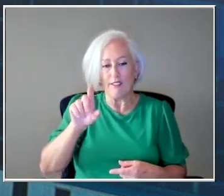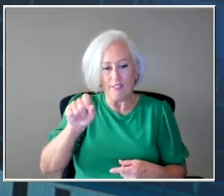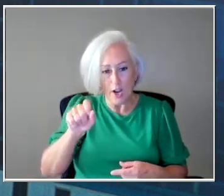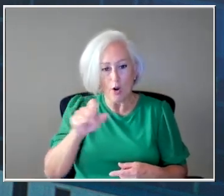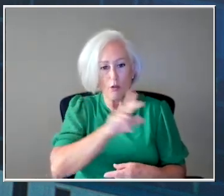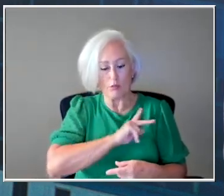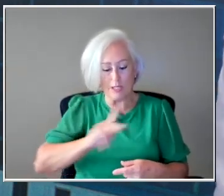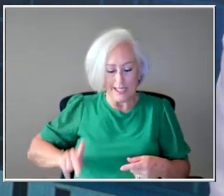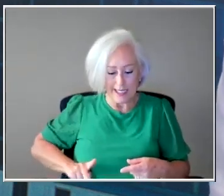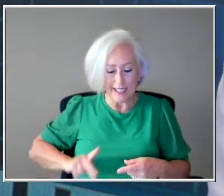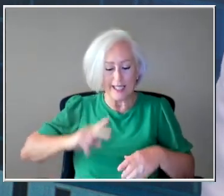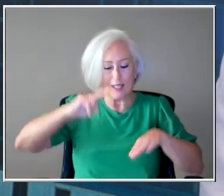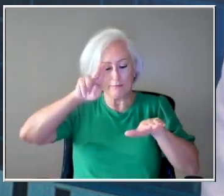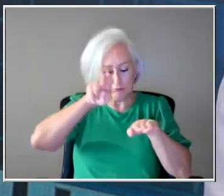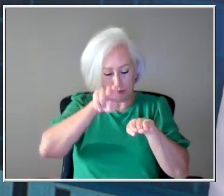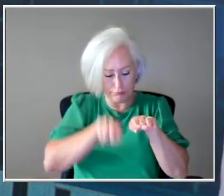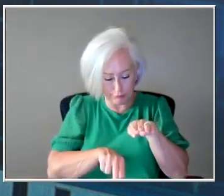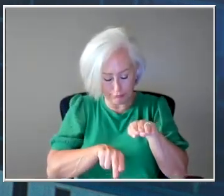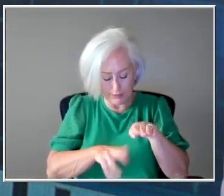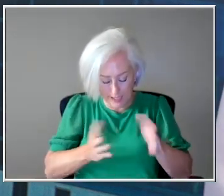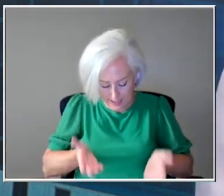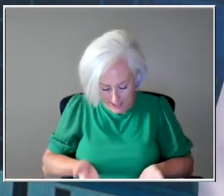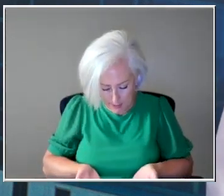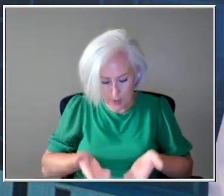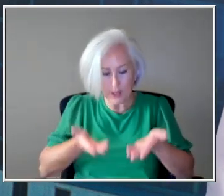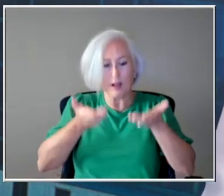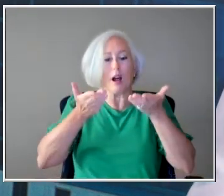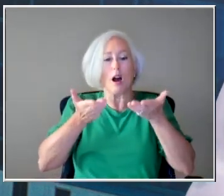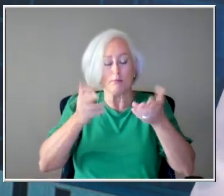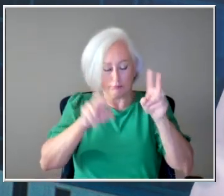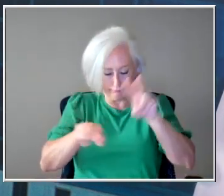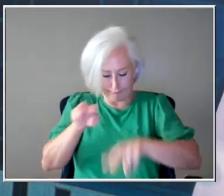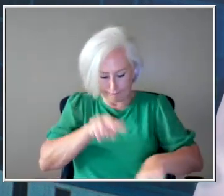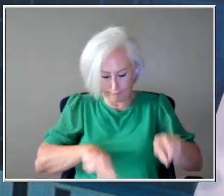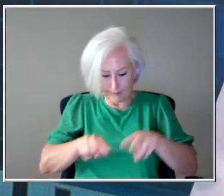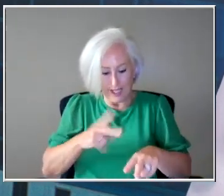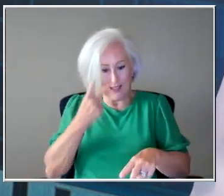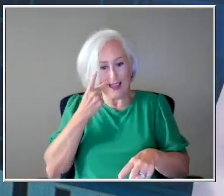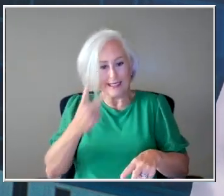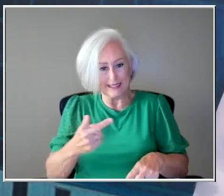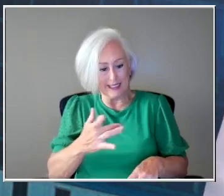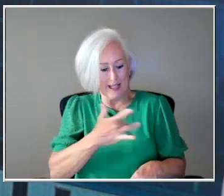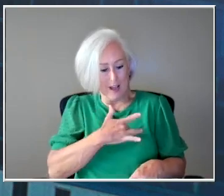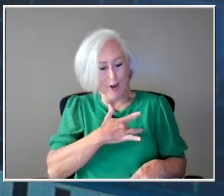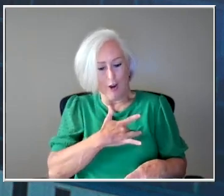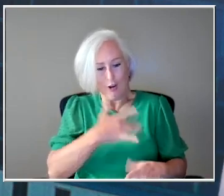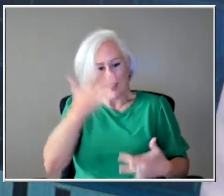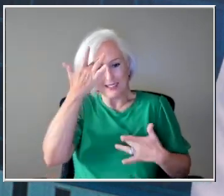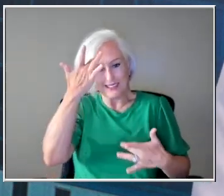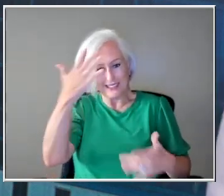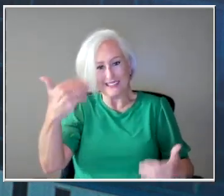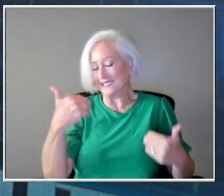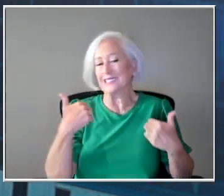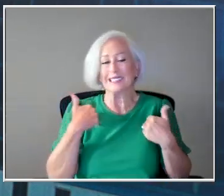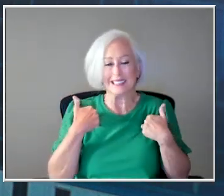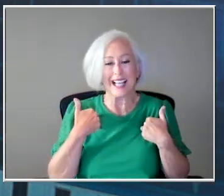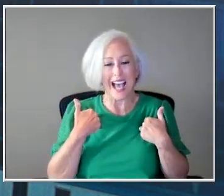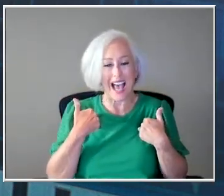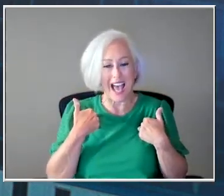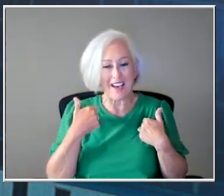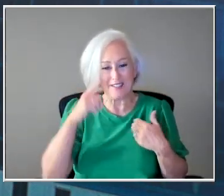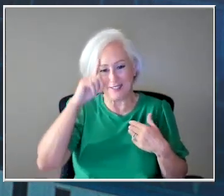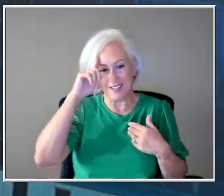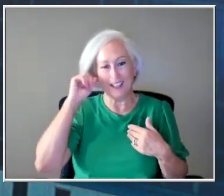the reason why it's not so prevalent back in those days is people didn't live till 60 or 70 like we do now, which when atherosclerosis kicks